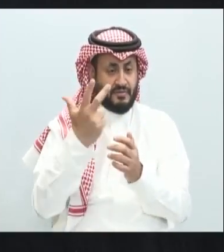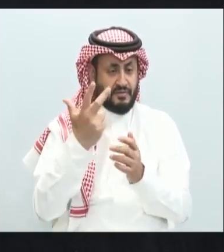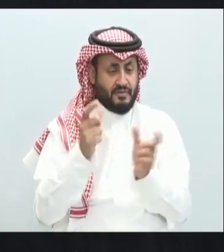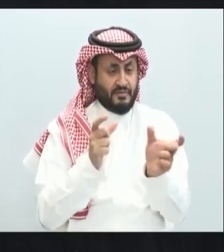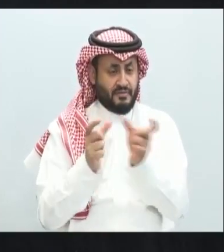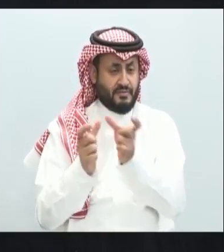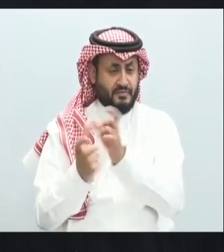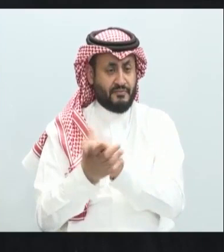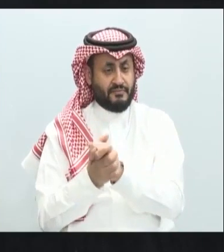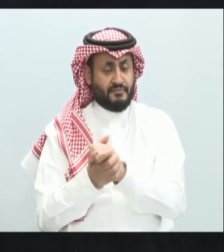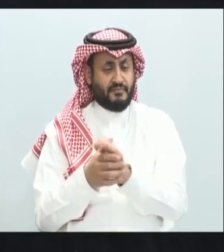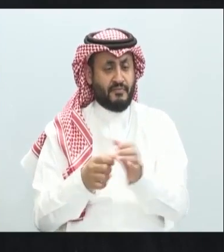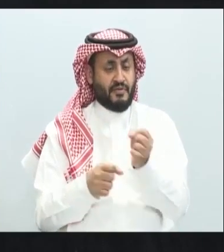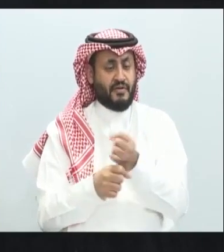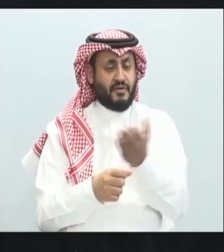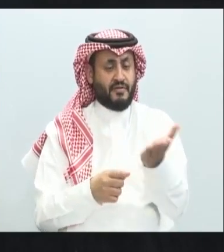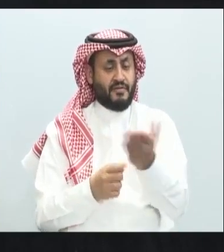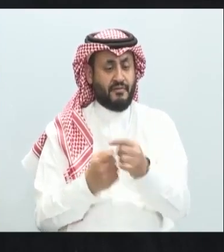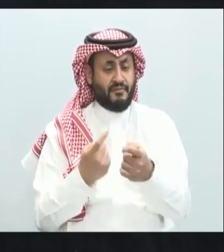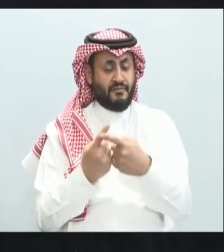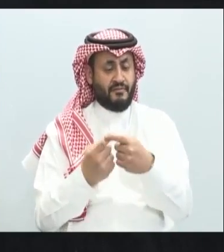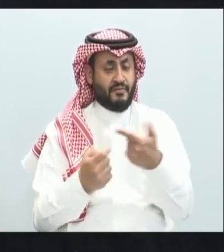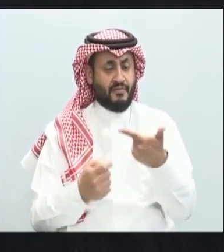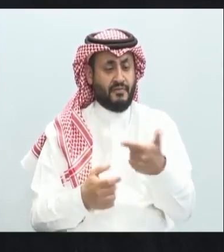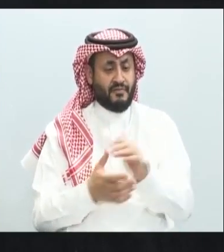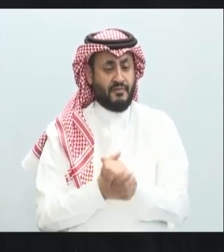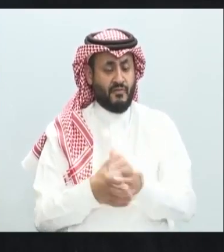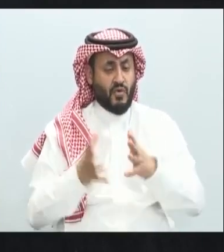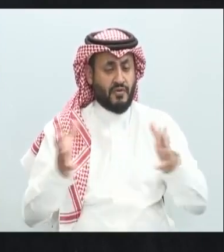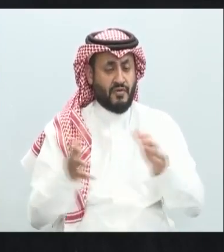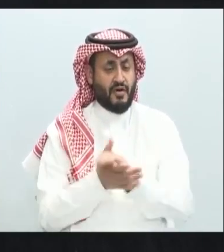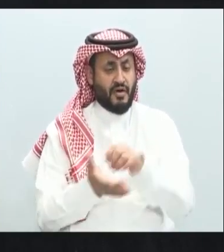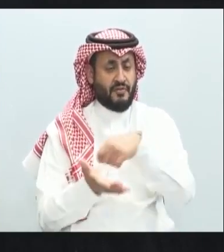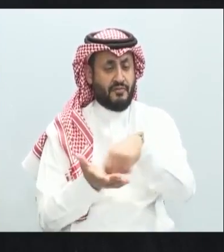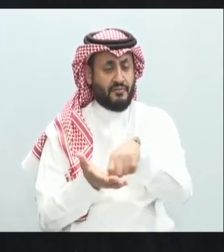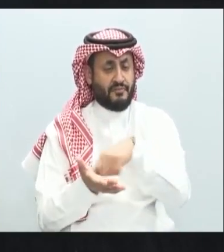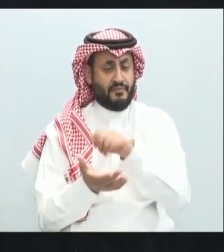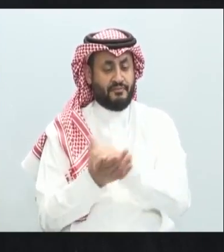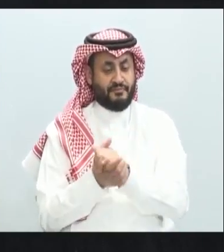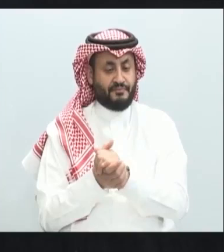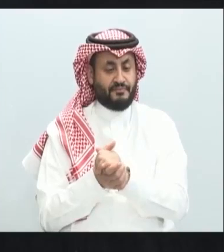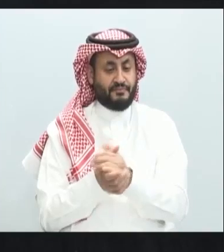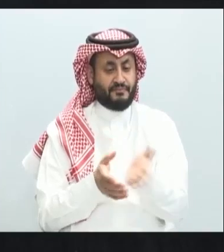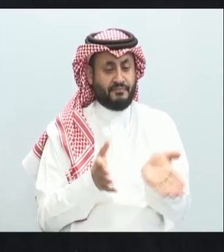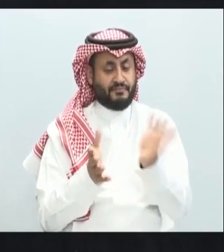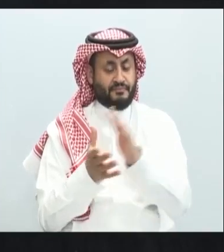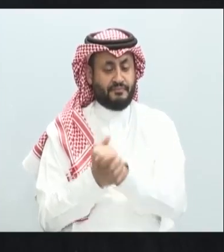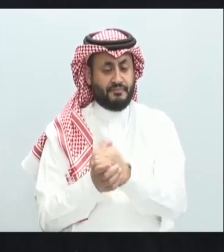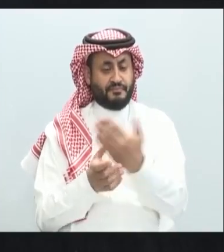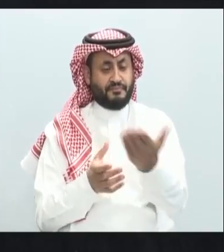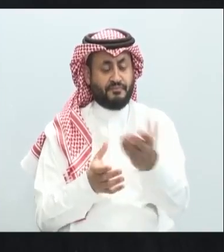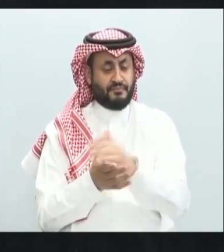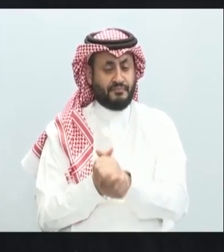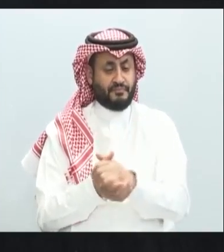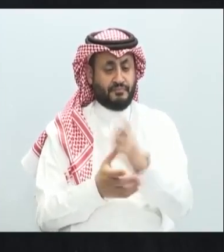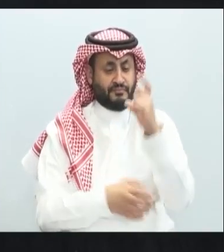that we did use, which is Tuesday, huge, and glue. And this is, will leave